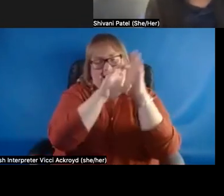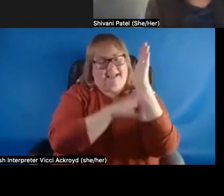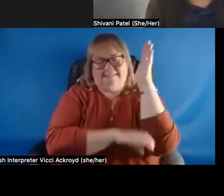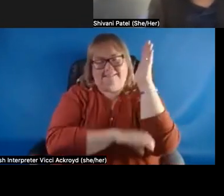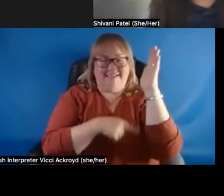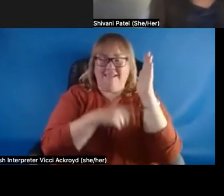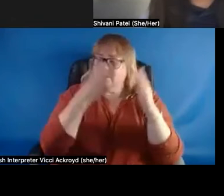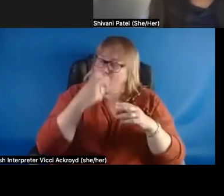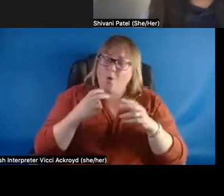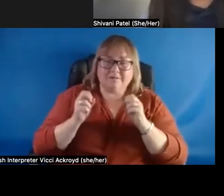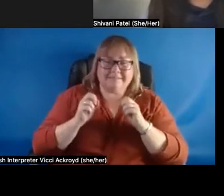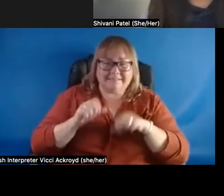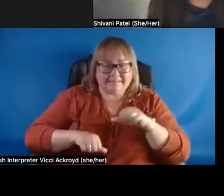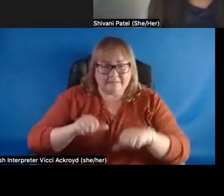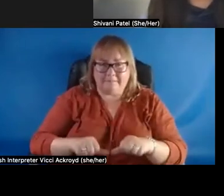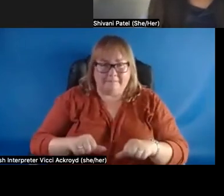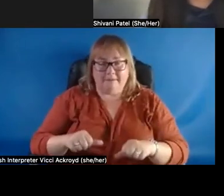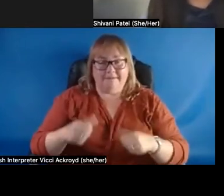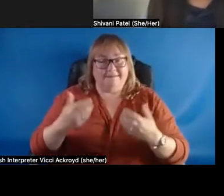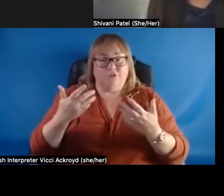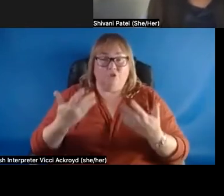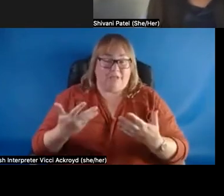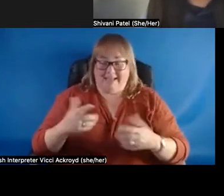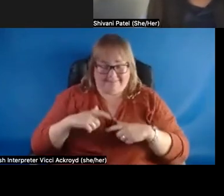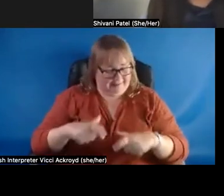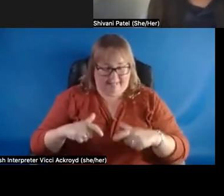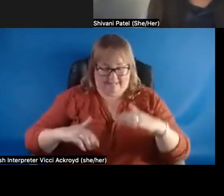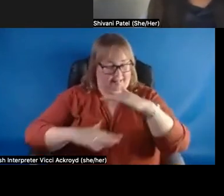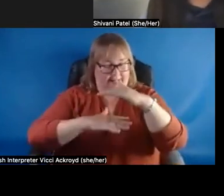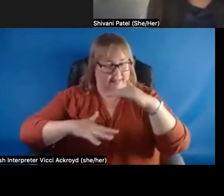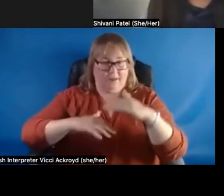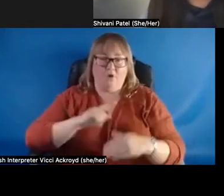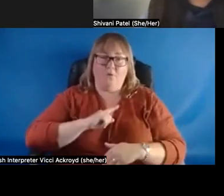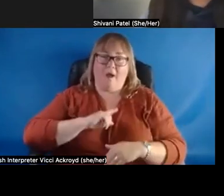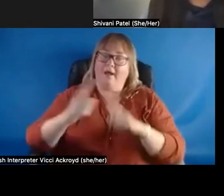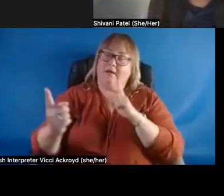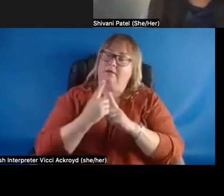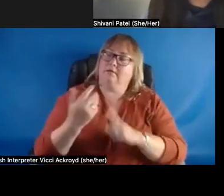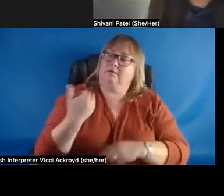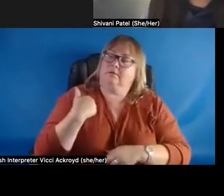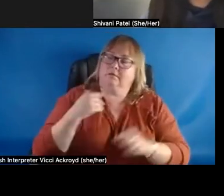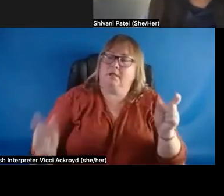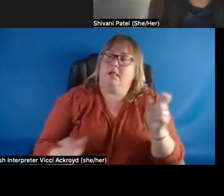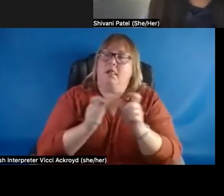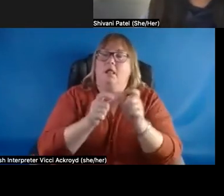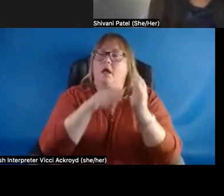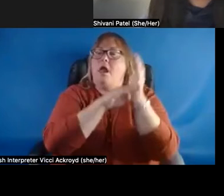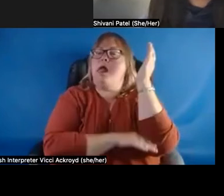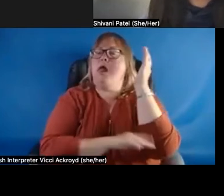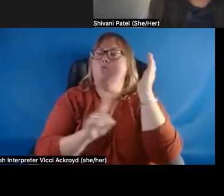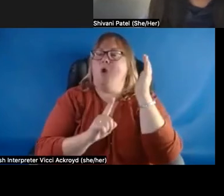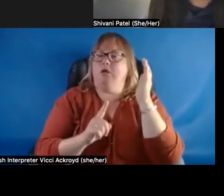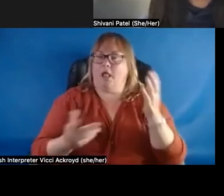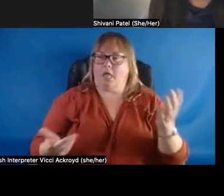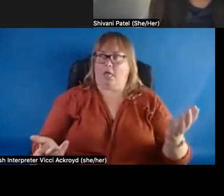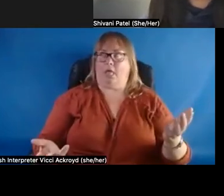within conversations today of like how you'll be spoken to. Yeah, definitely. I think another thing as